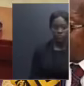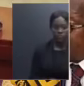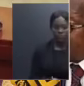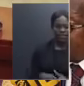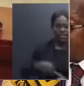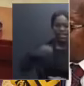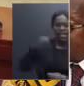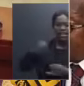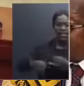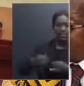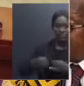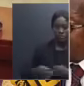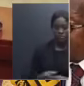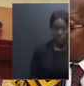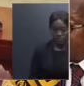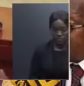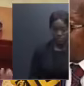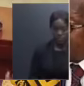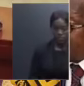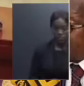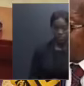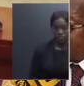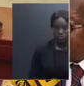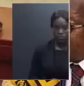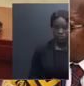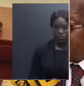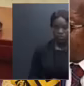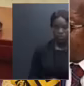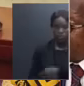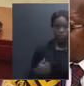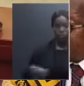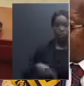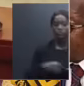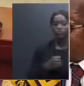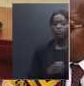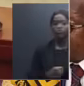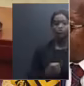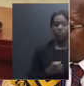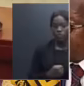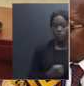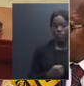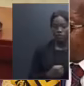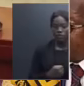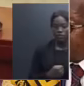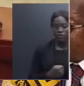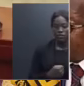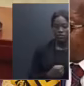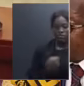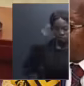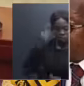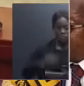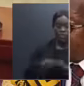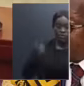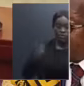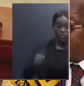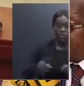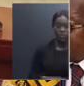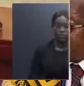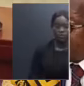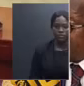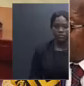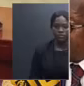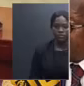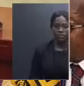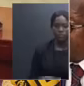and let's bring matters to a close. Because we are very sorry and we apologize sincerely for what happened. So I say this